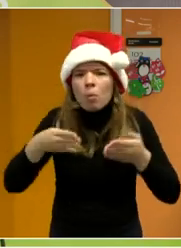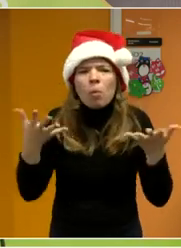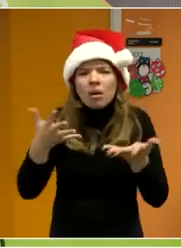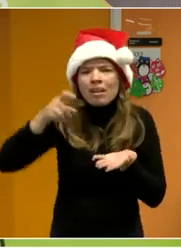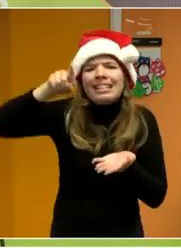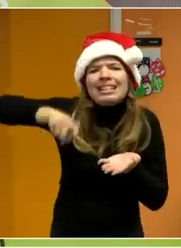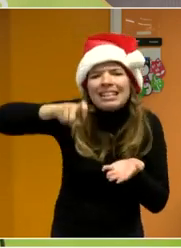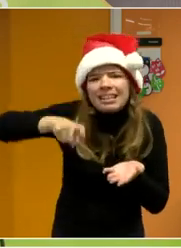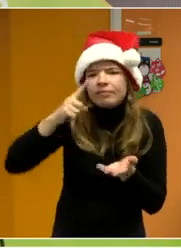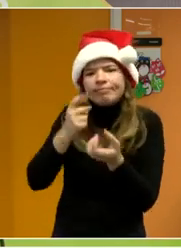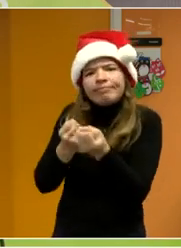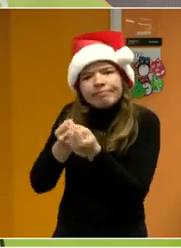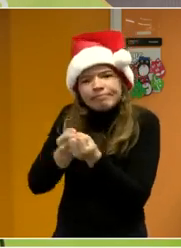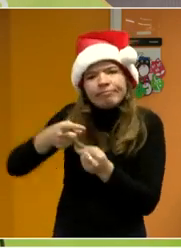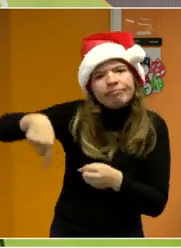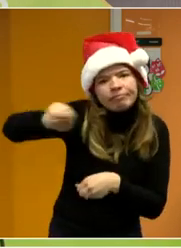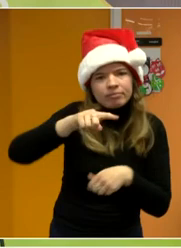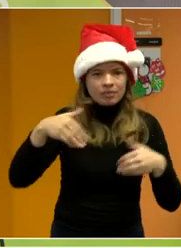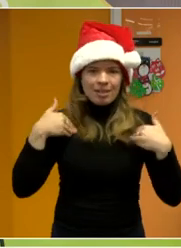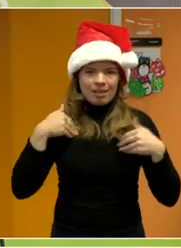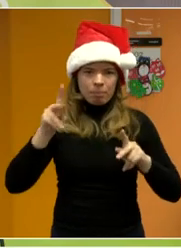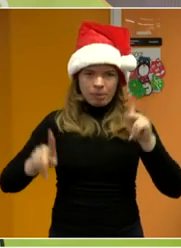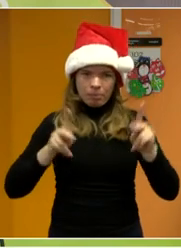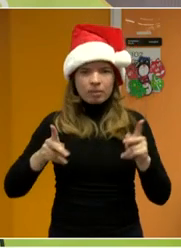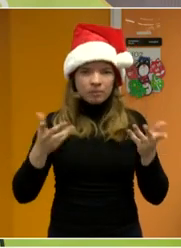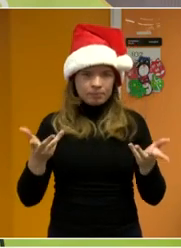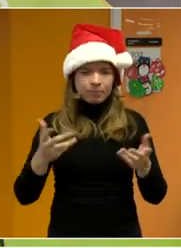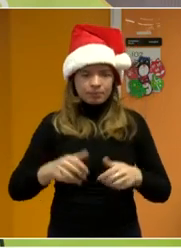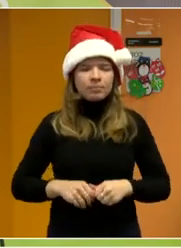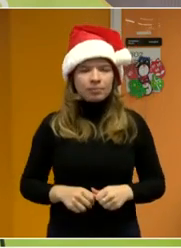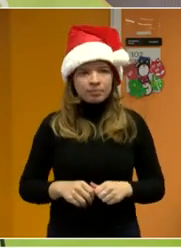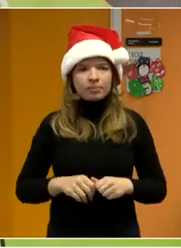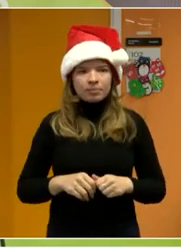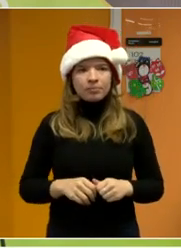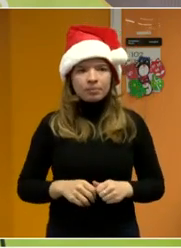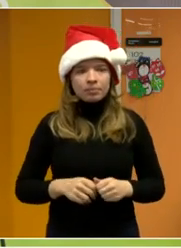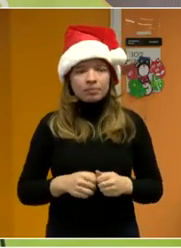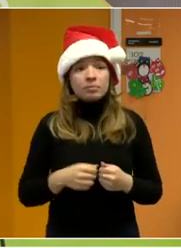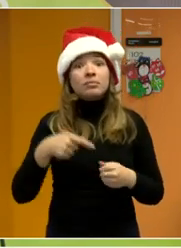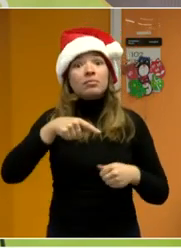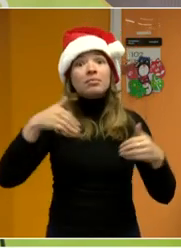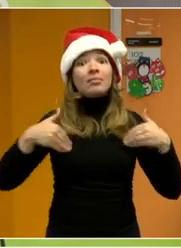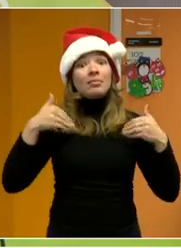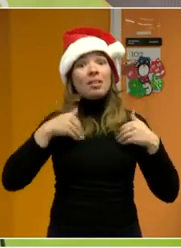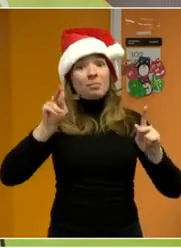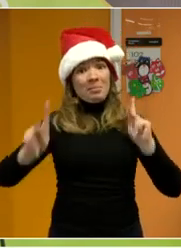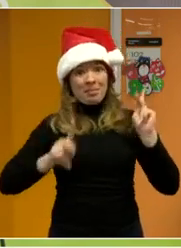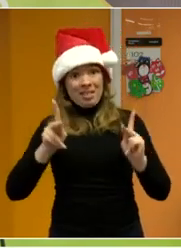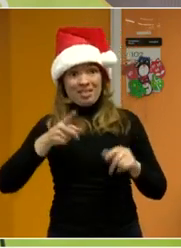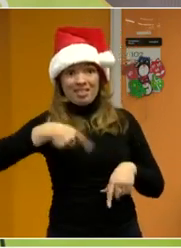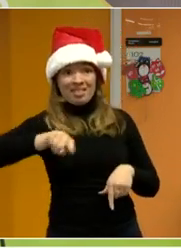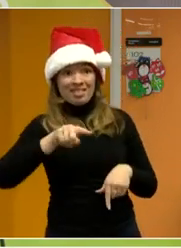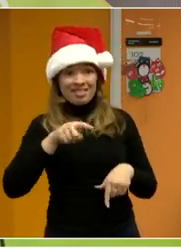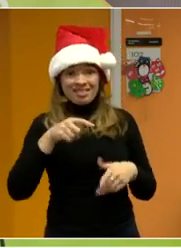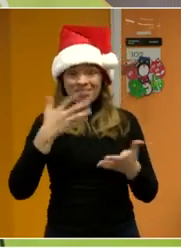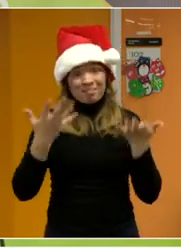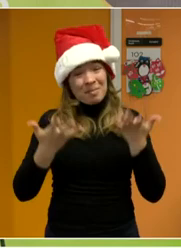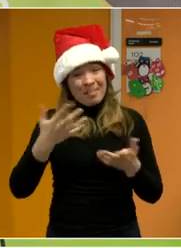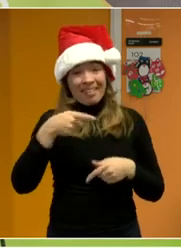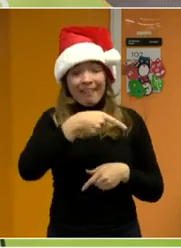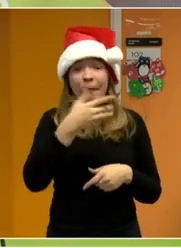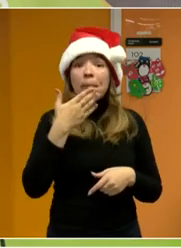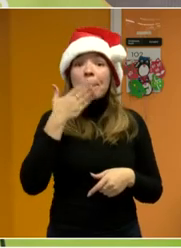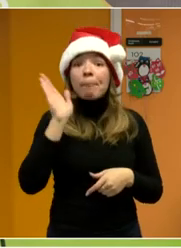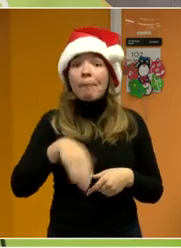people, especially those young people who are at risk of going down a dangerous path. So if you are